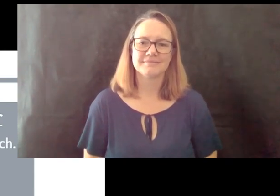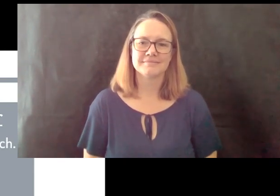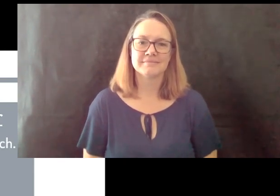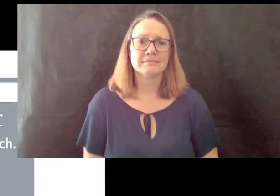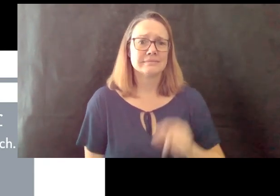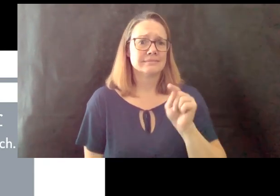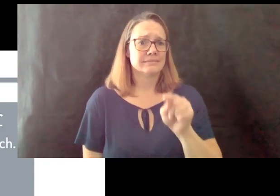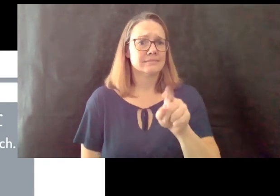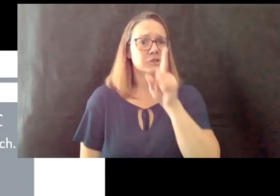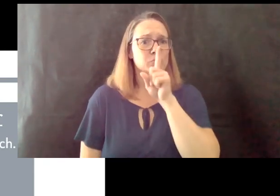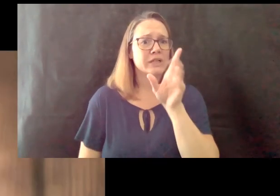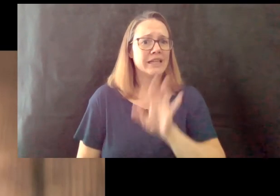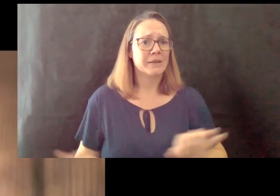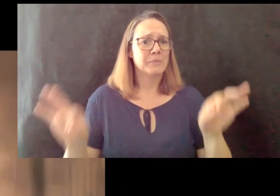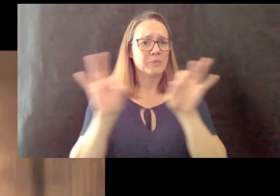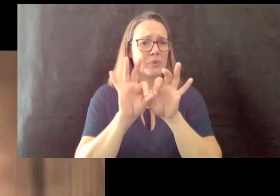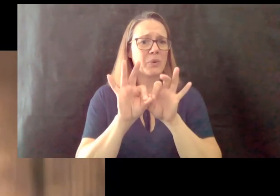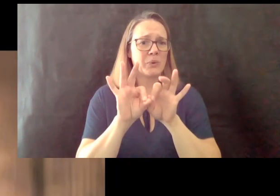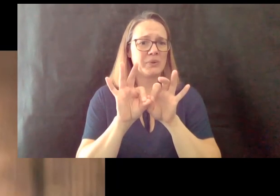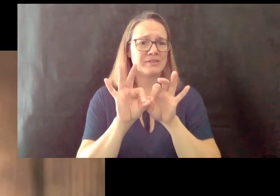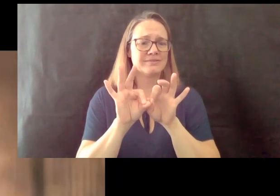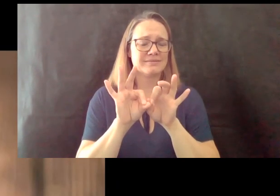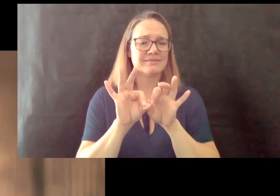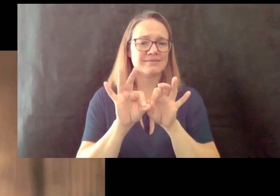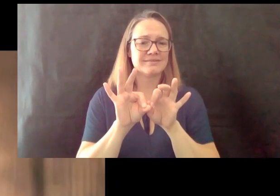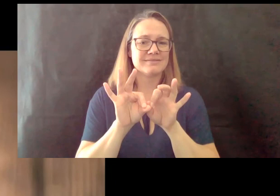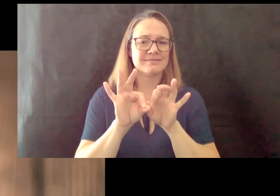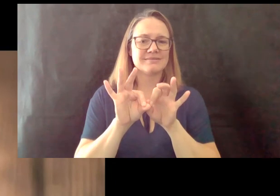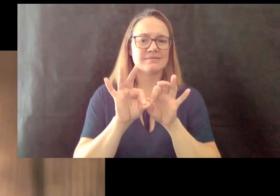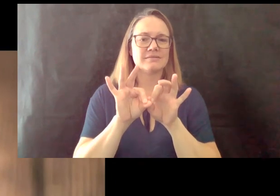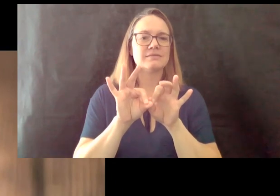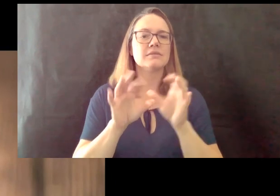slide, this one's really important to me.